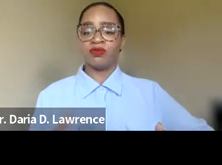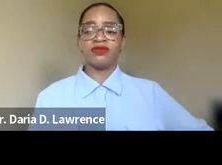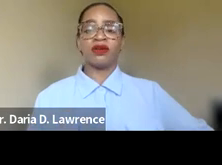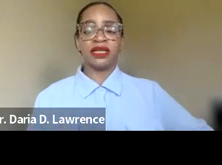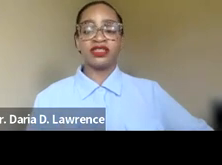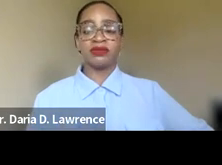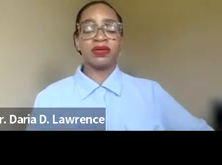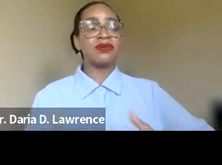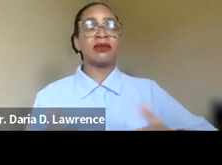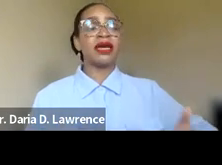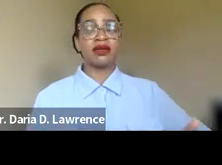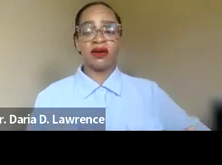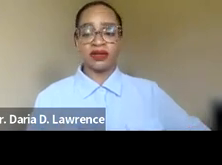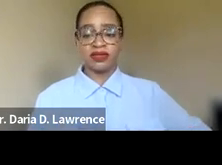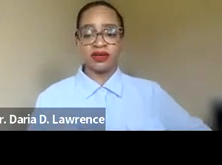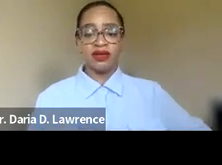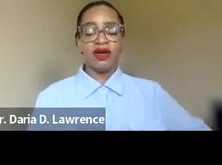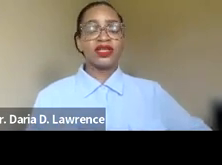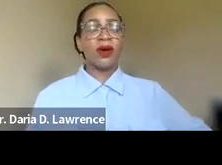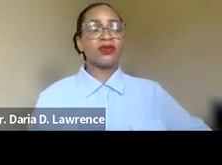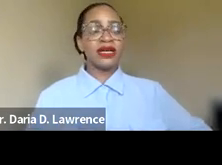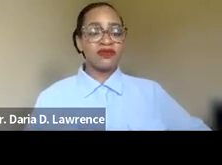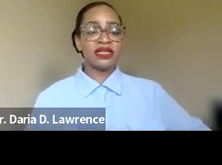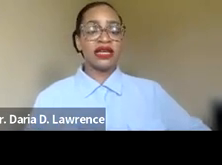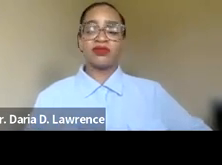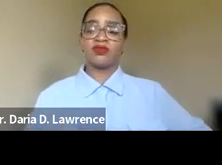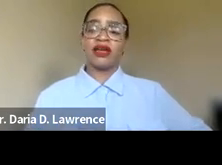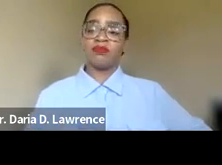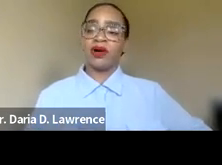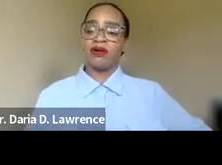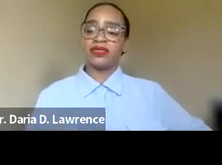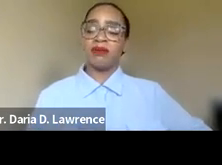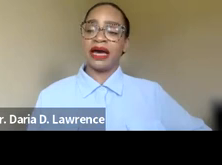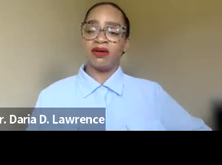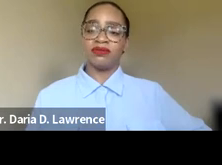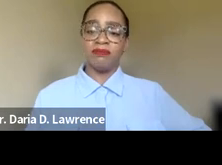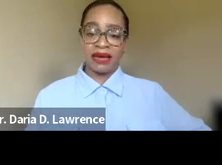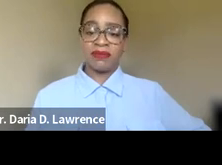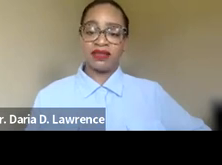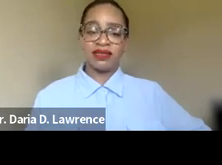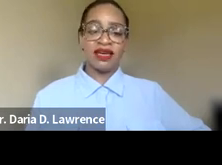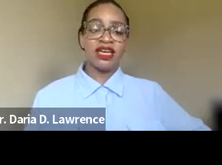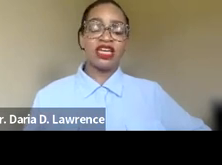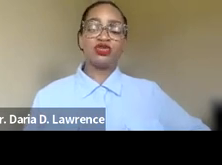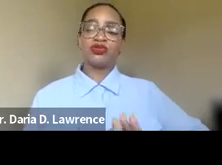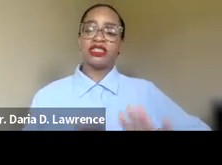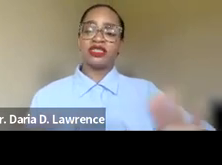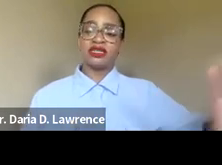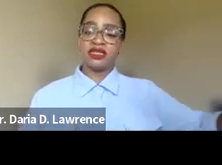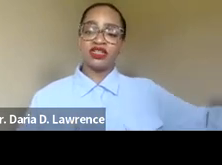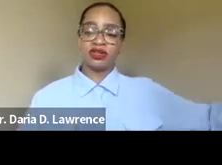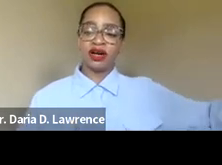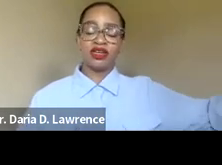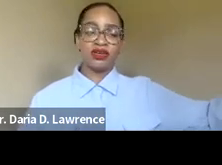writing and written formulation, but he was an amazing artist. So while the rest of his class was writing poems about Macbeth, he drew